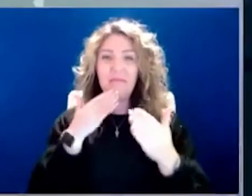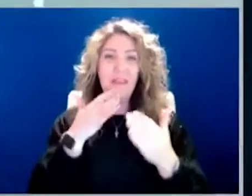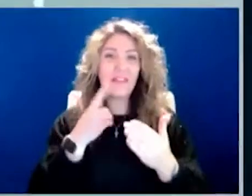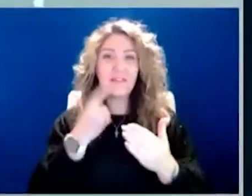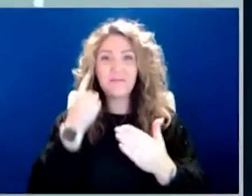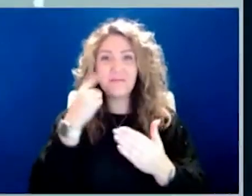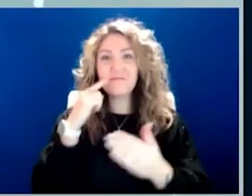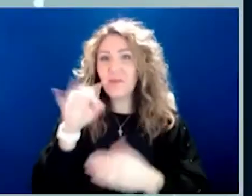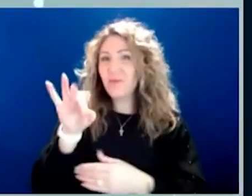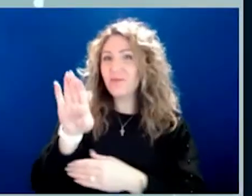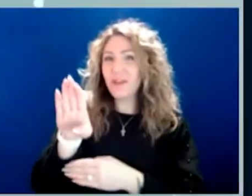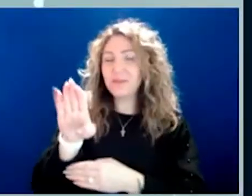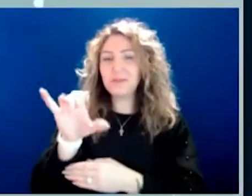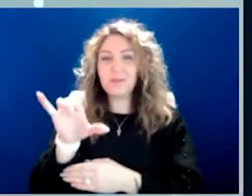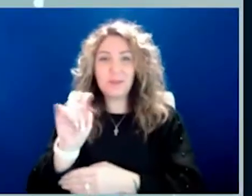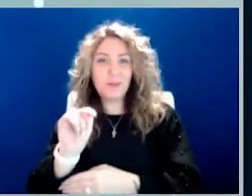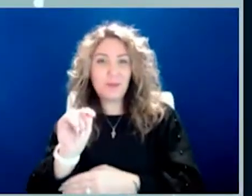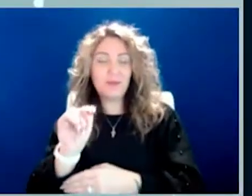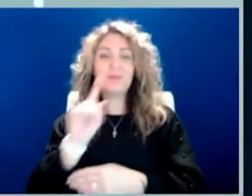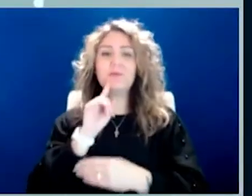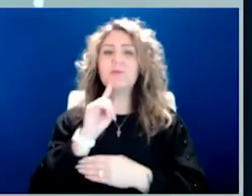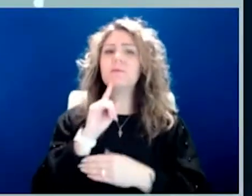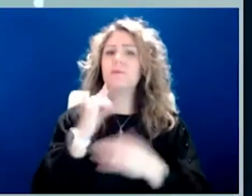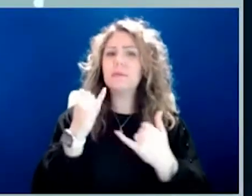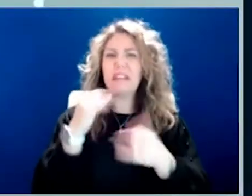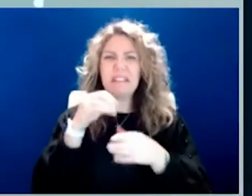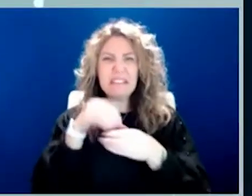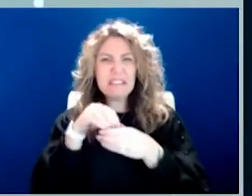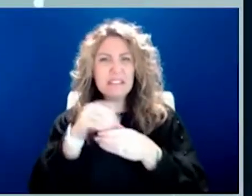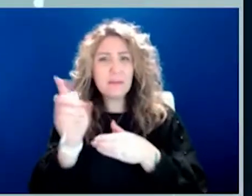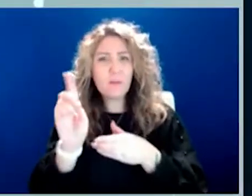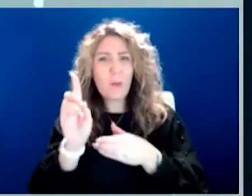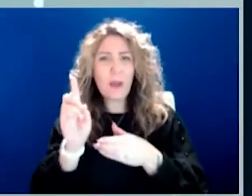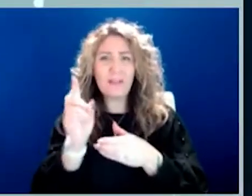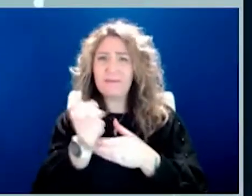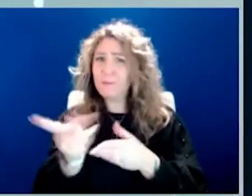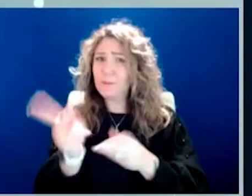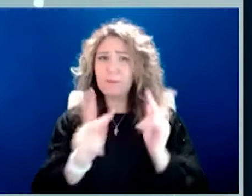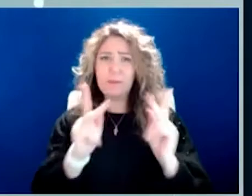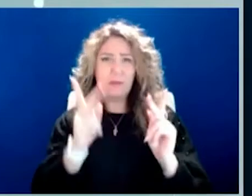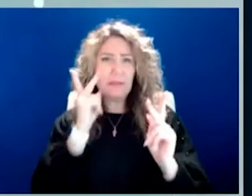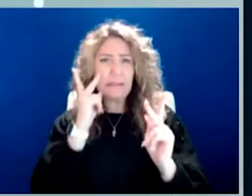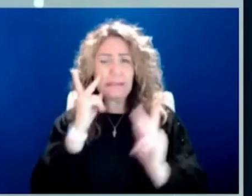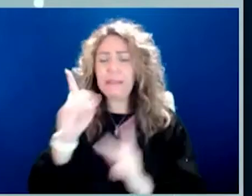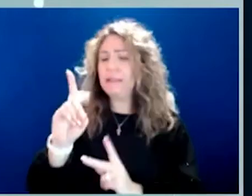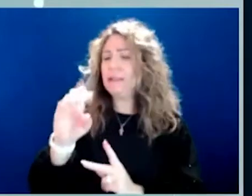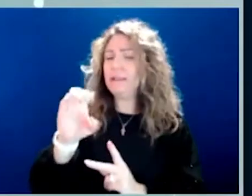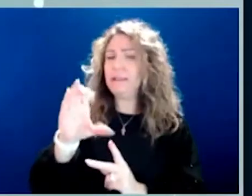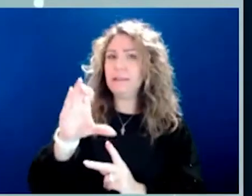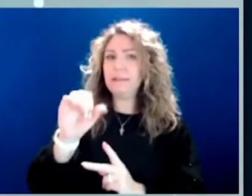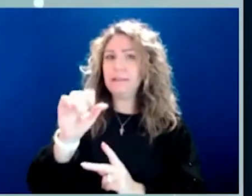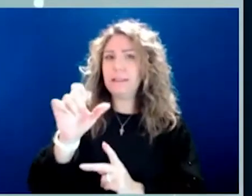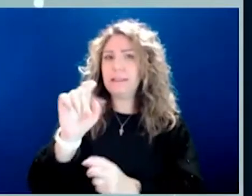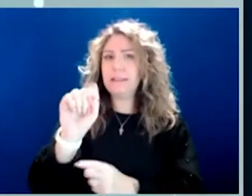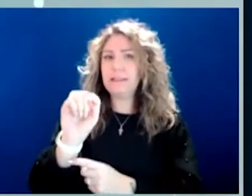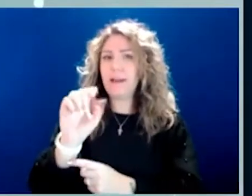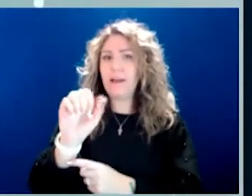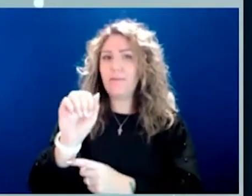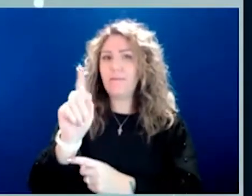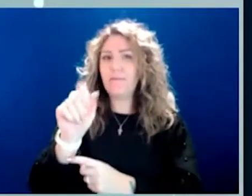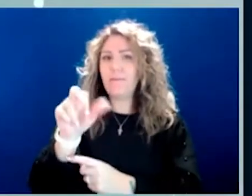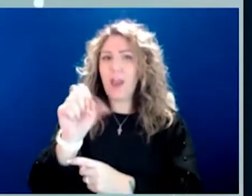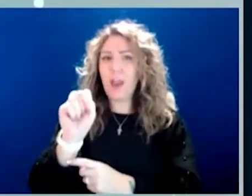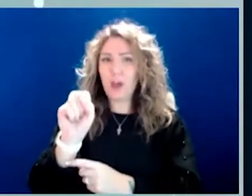you inside a place few people ever get to see, the Decedent Affairs Department, also known as the morgue here at the health